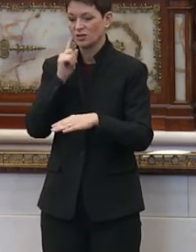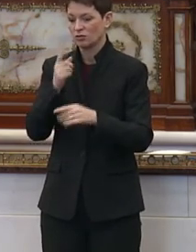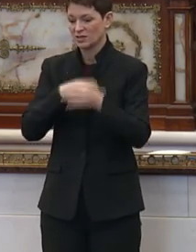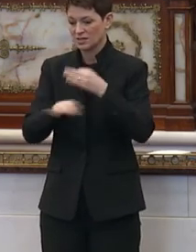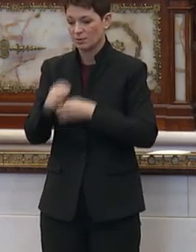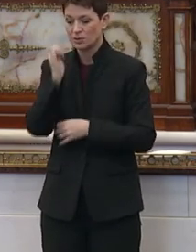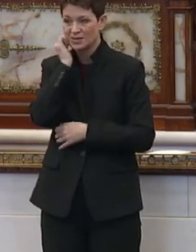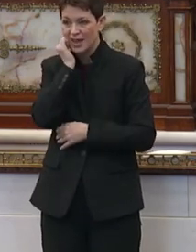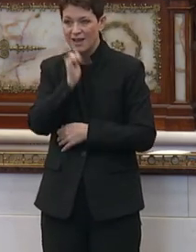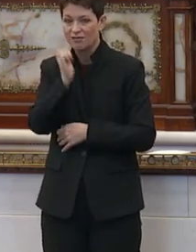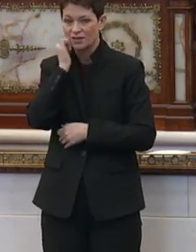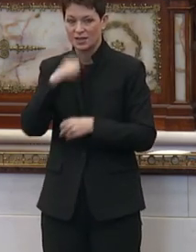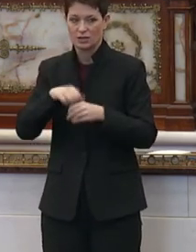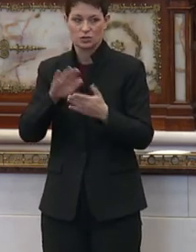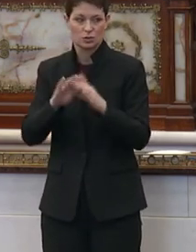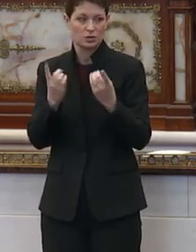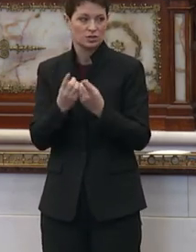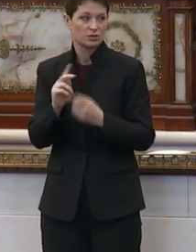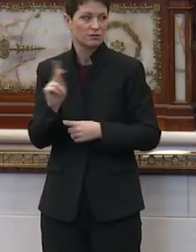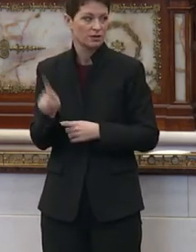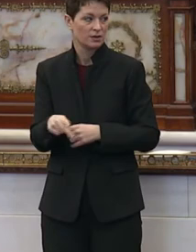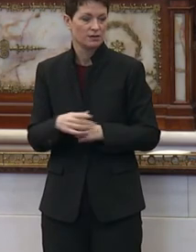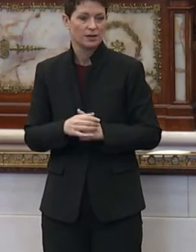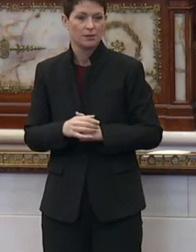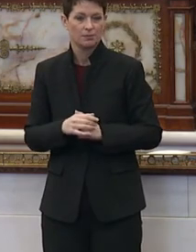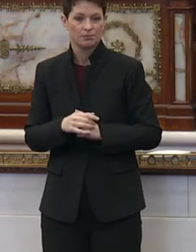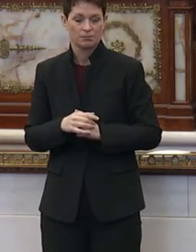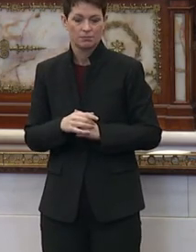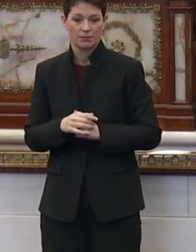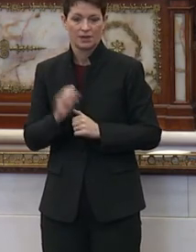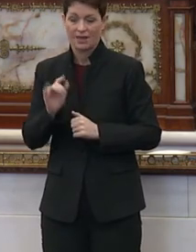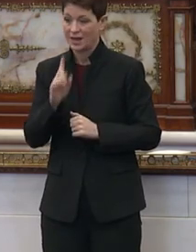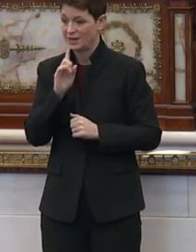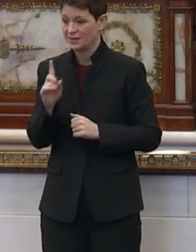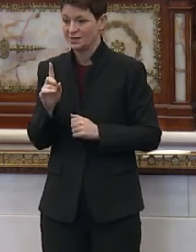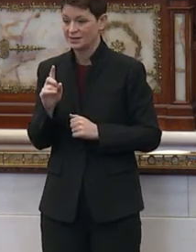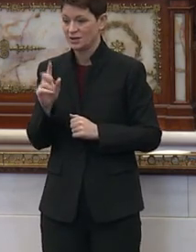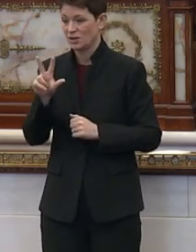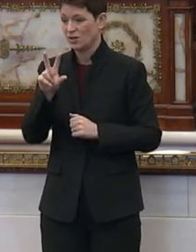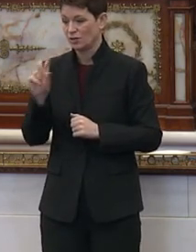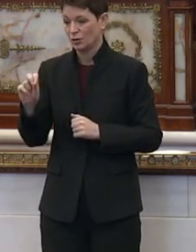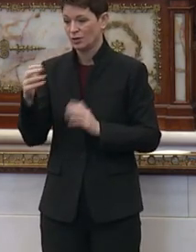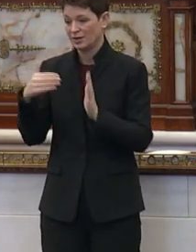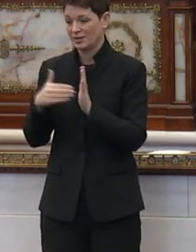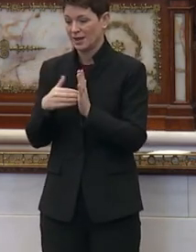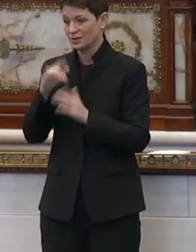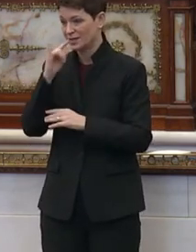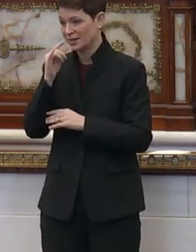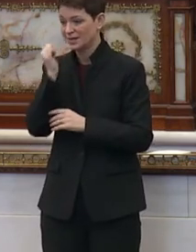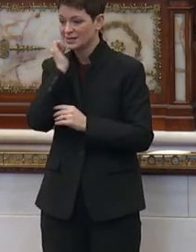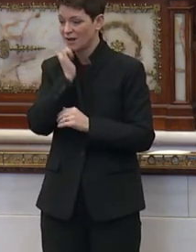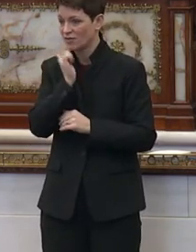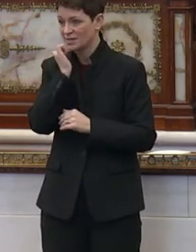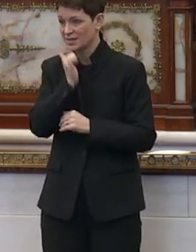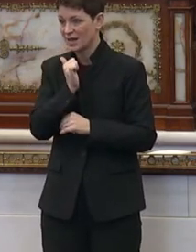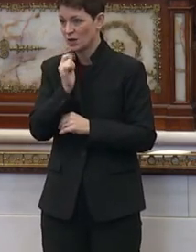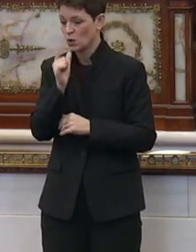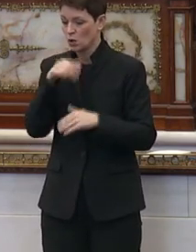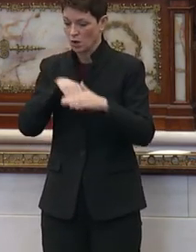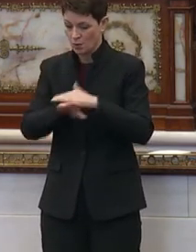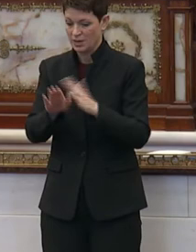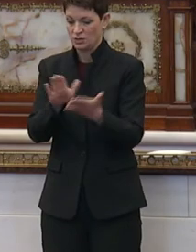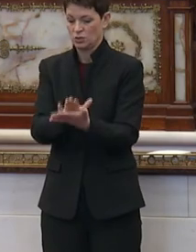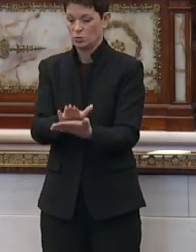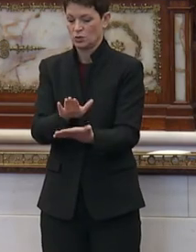each and every day in the school district of Philadelphia. That is basically 30,000 kids a day who walk